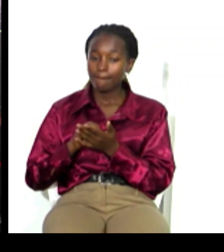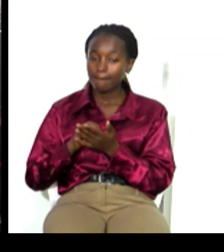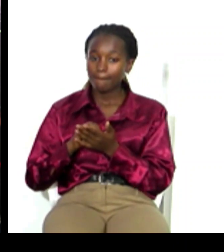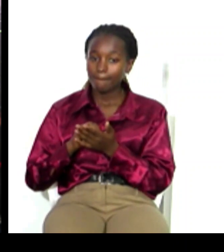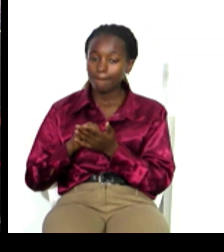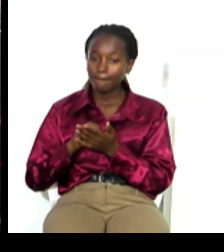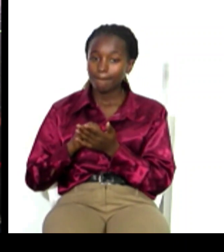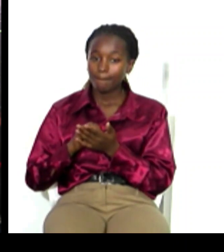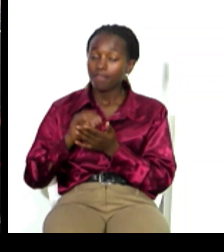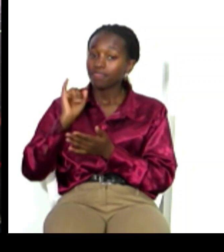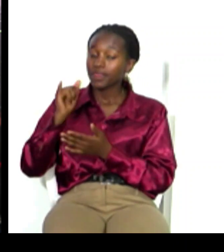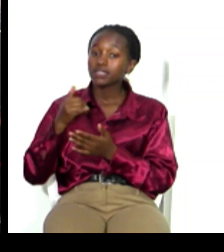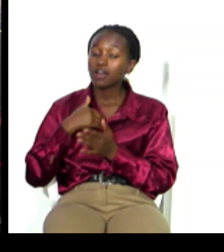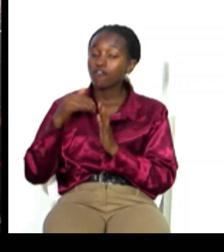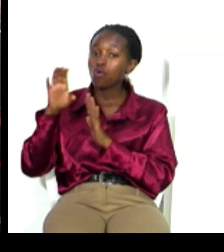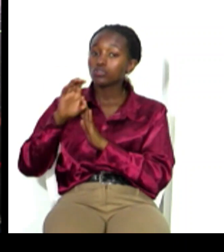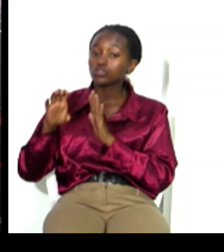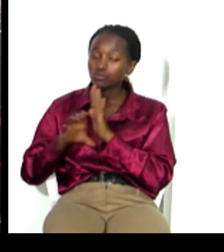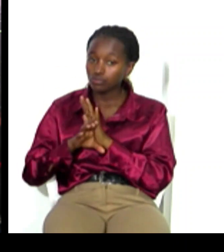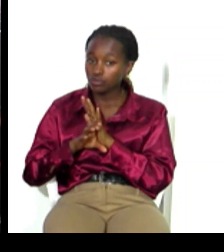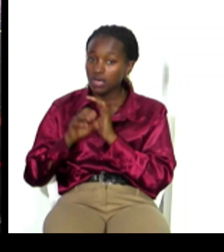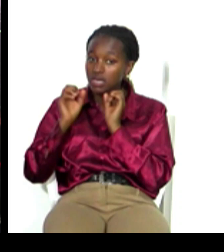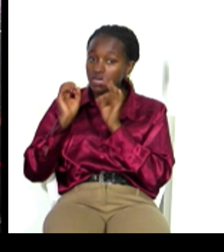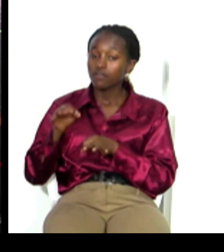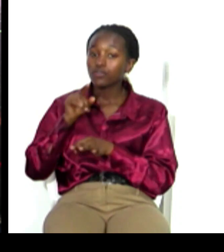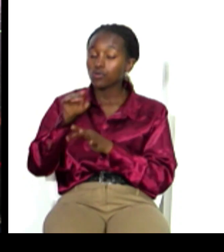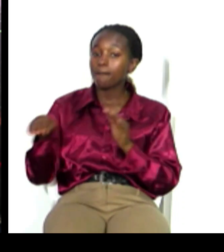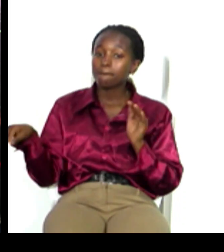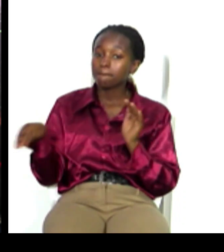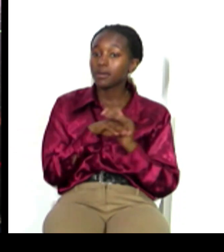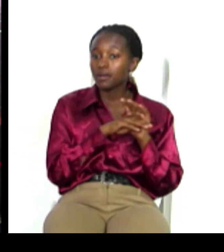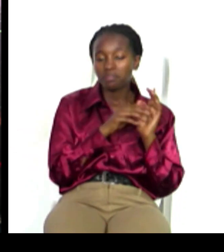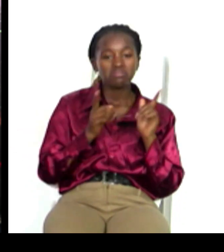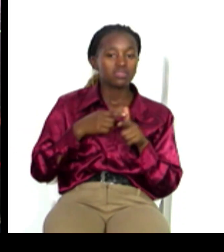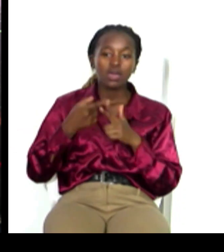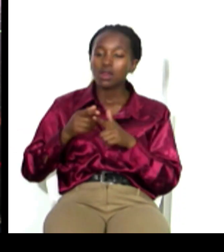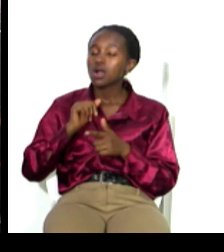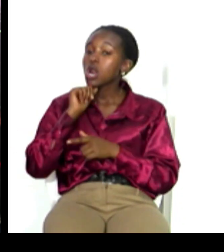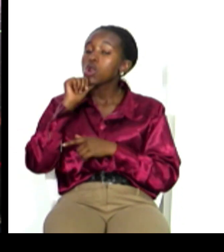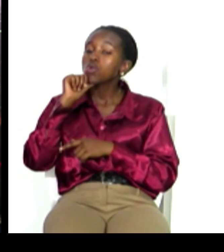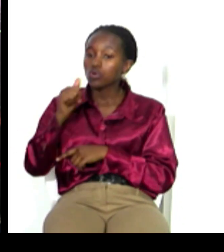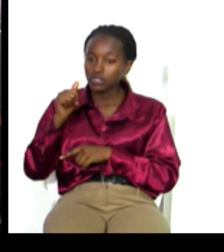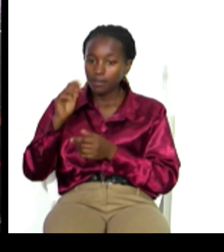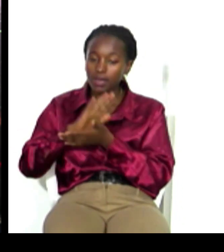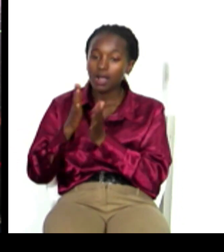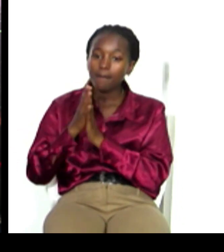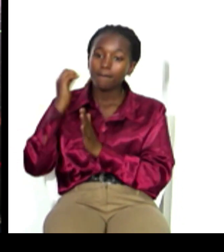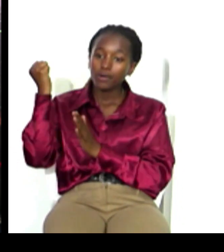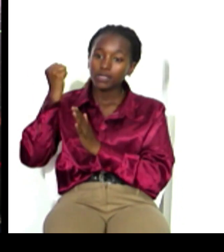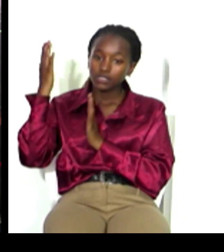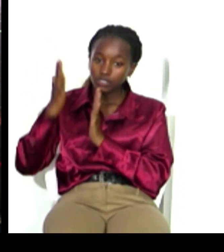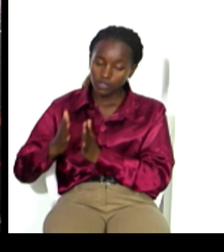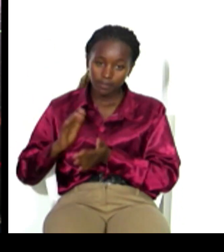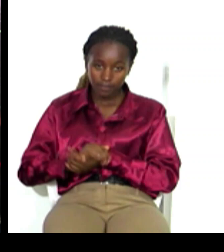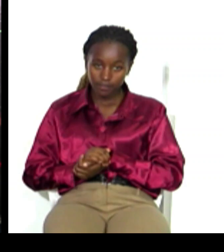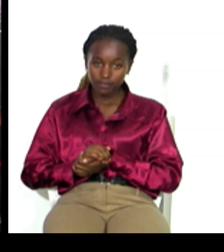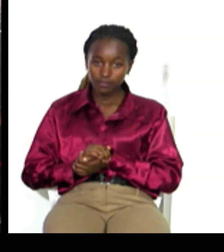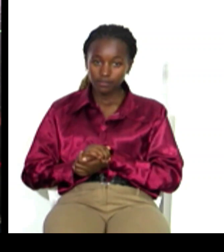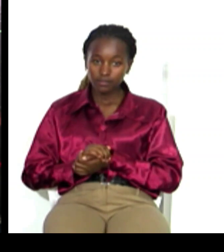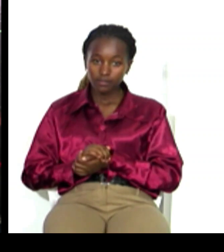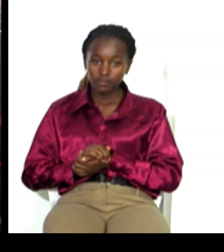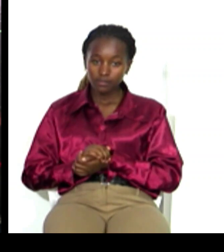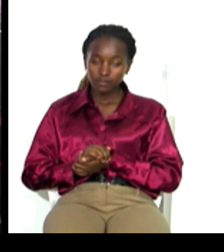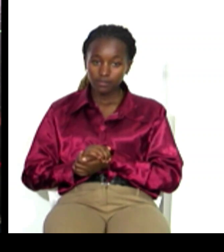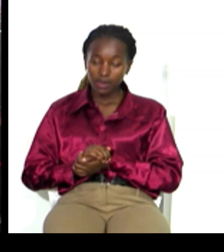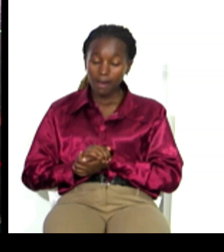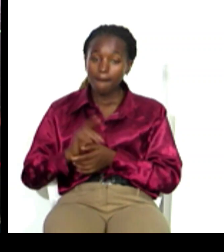on the constitution. Haufai kuvai kwa kiti yoyote kama umekuwa impeached. This is what Rigathi Gachagua wants. He wants to be like